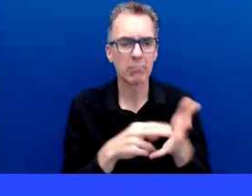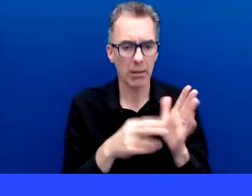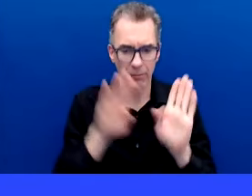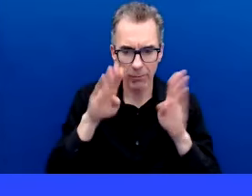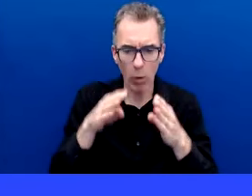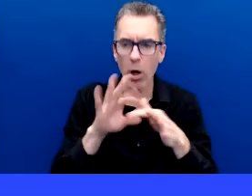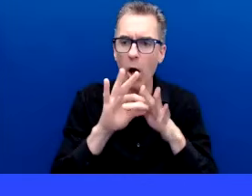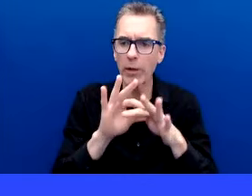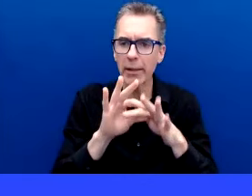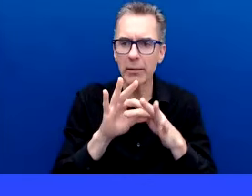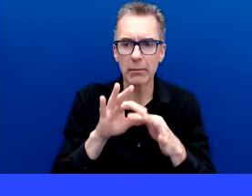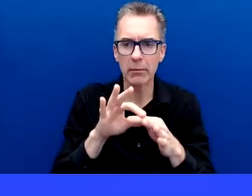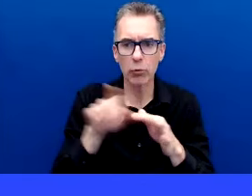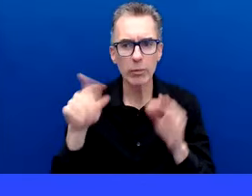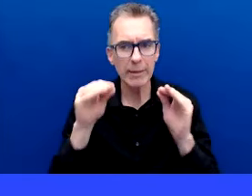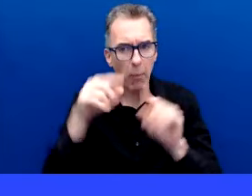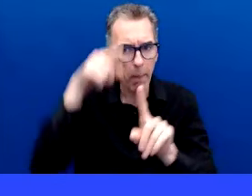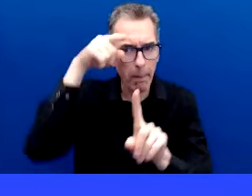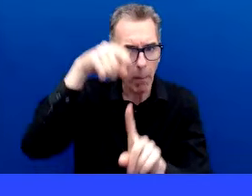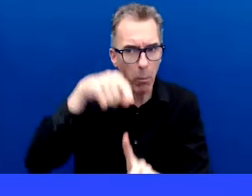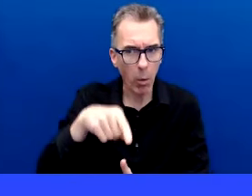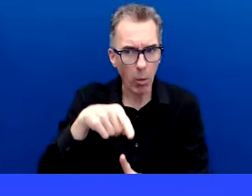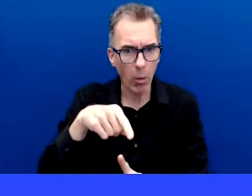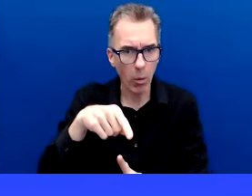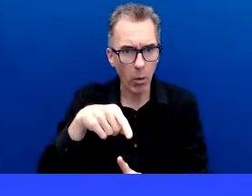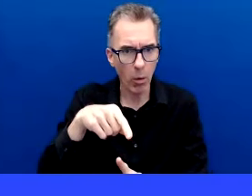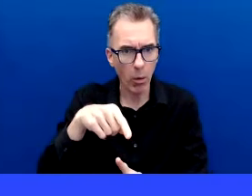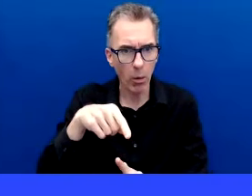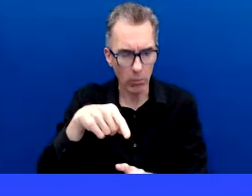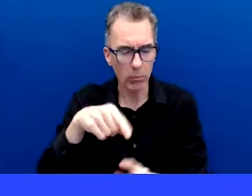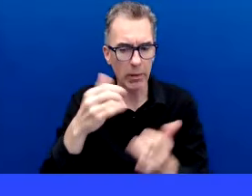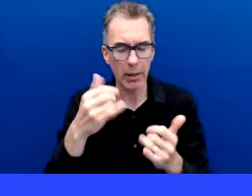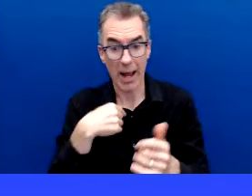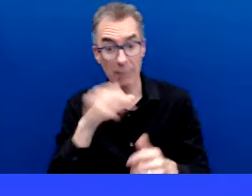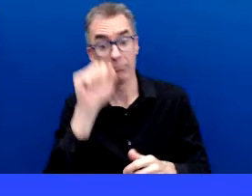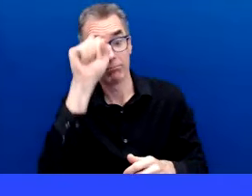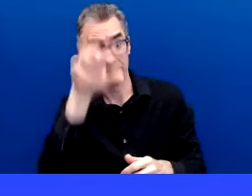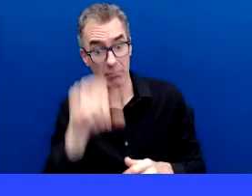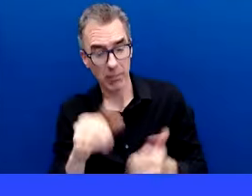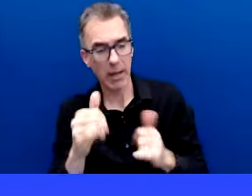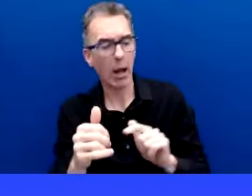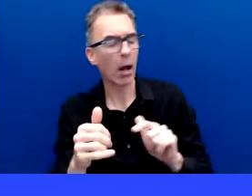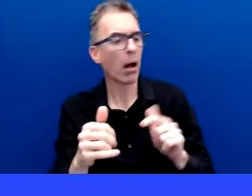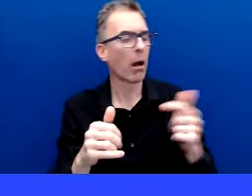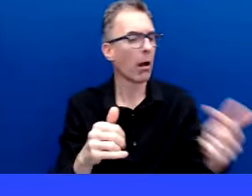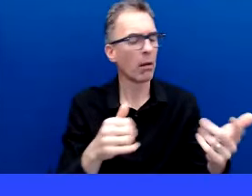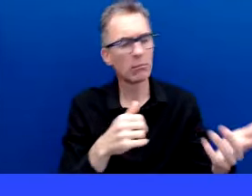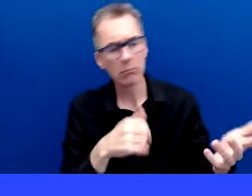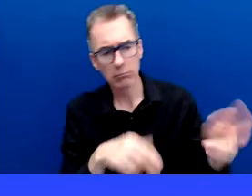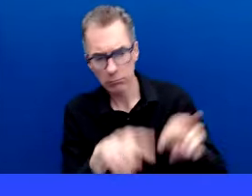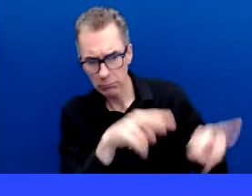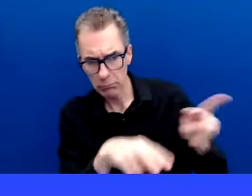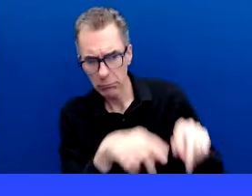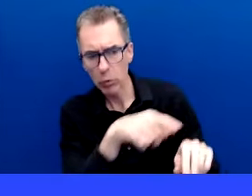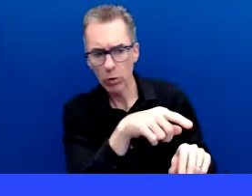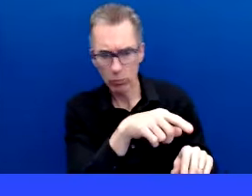really what you're reflecting, what the student has put out, not just, hey, your grammar needs work,